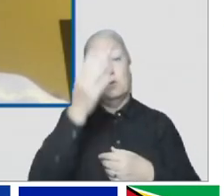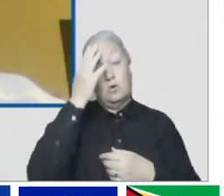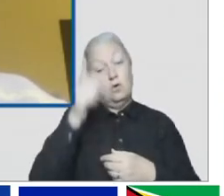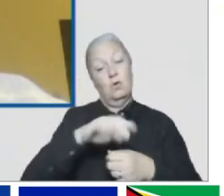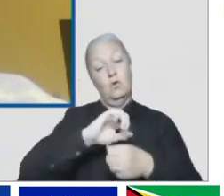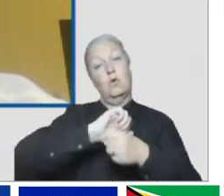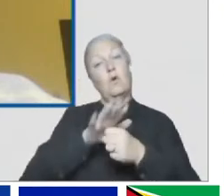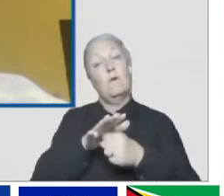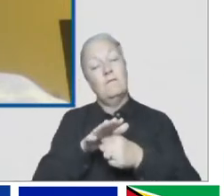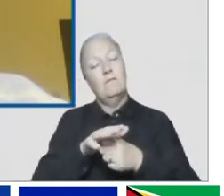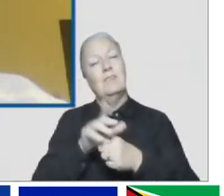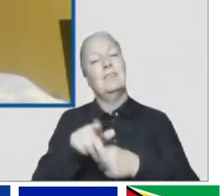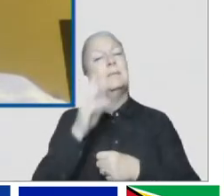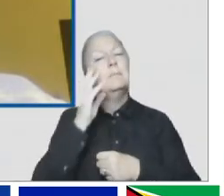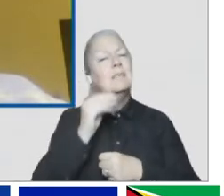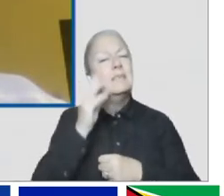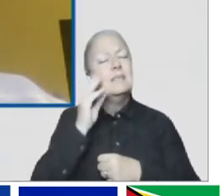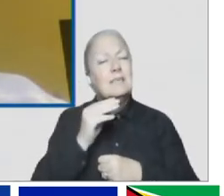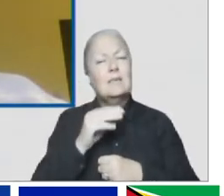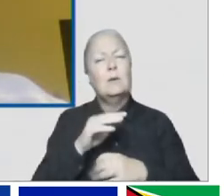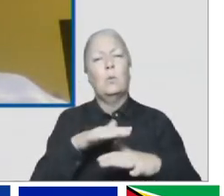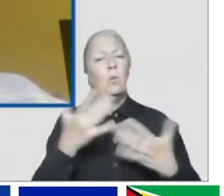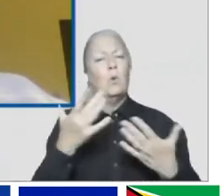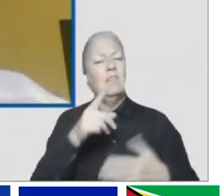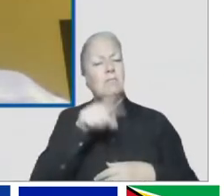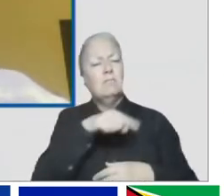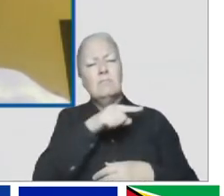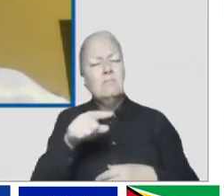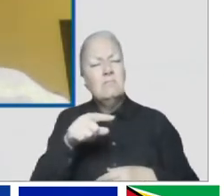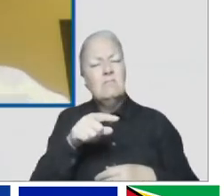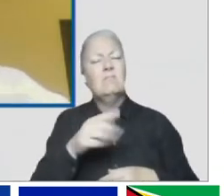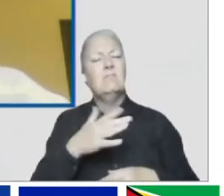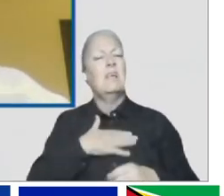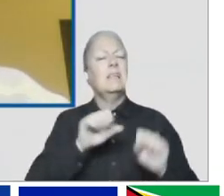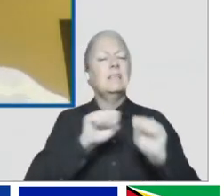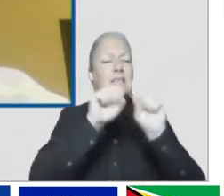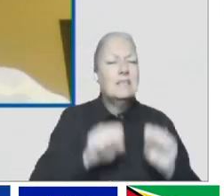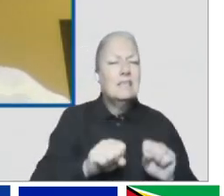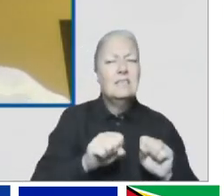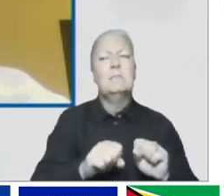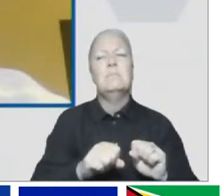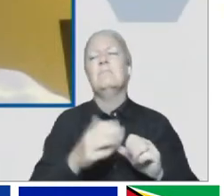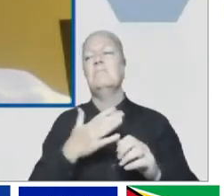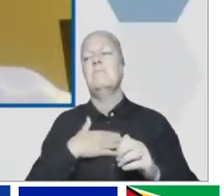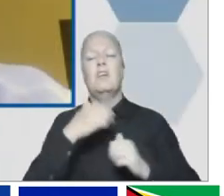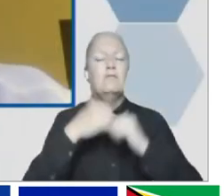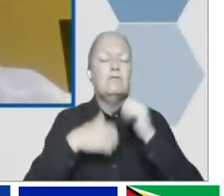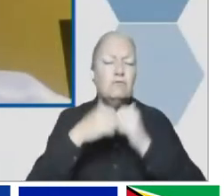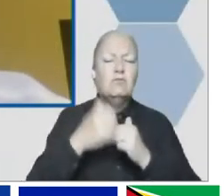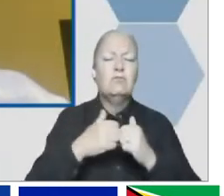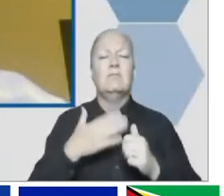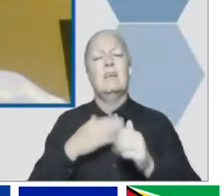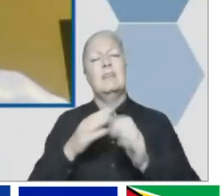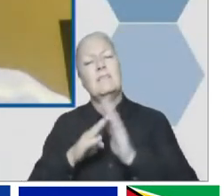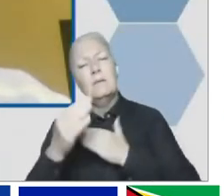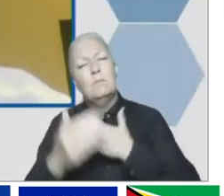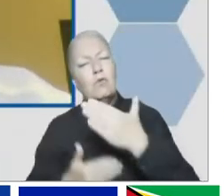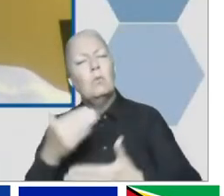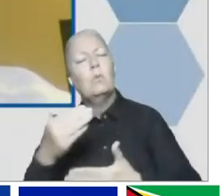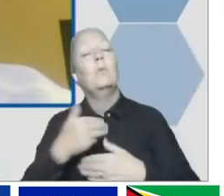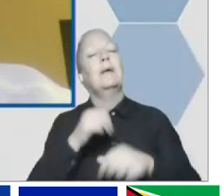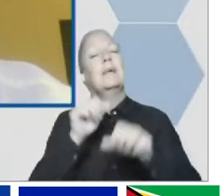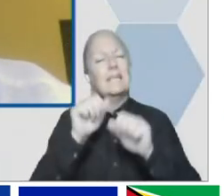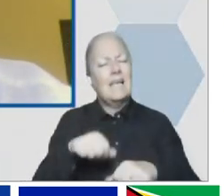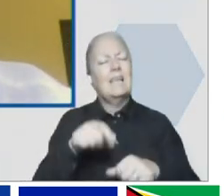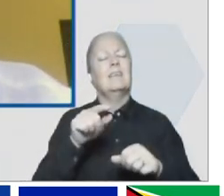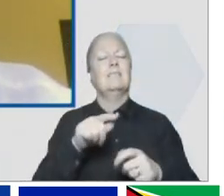with our planning systems, with our structures, with our development processes, and we can do something about that in the future. And the other is the